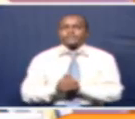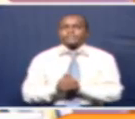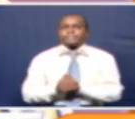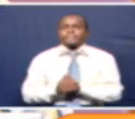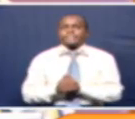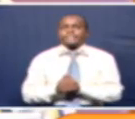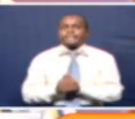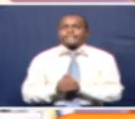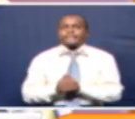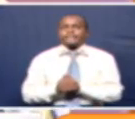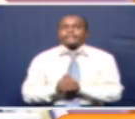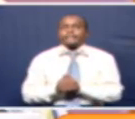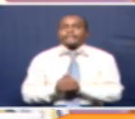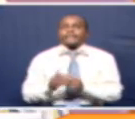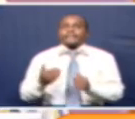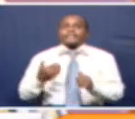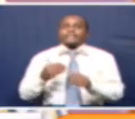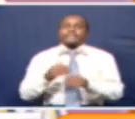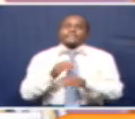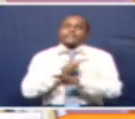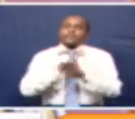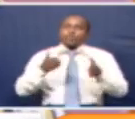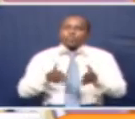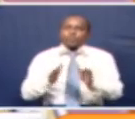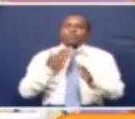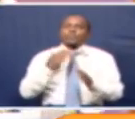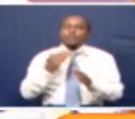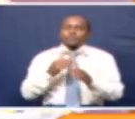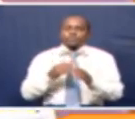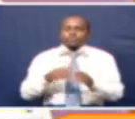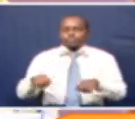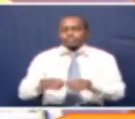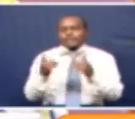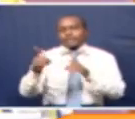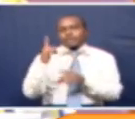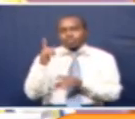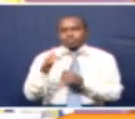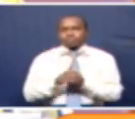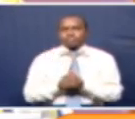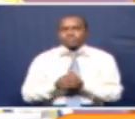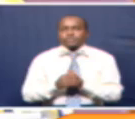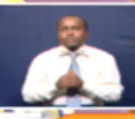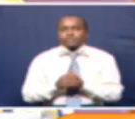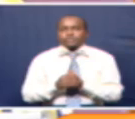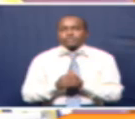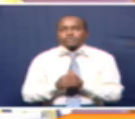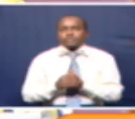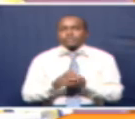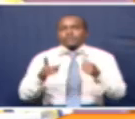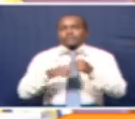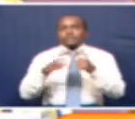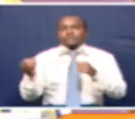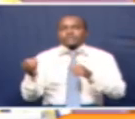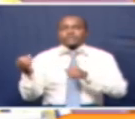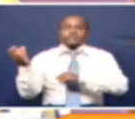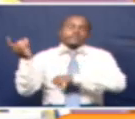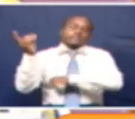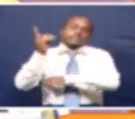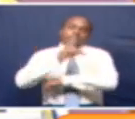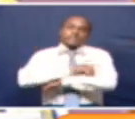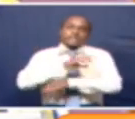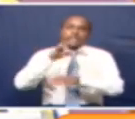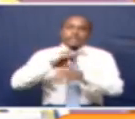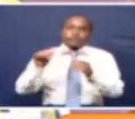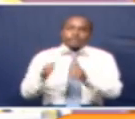we want to do things outside the constitution, outside the law. The 60 days election took place on the 26th